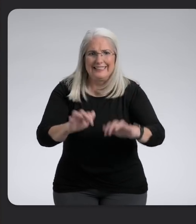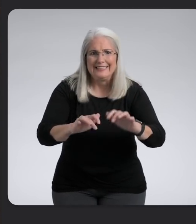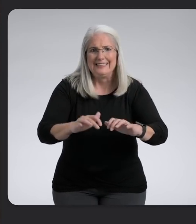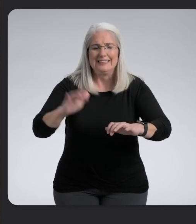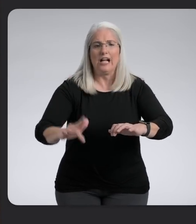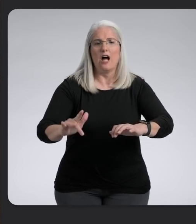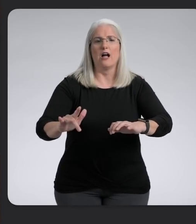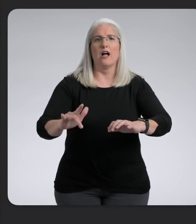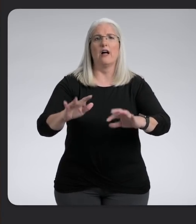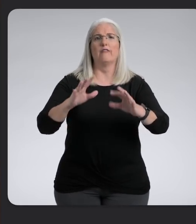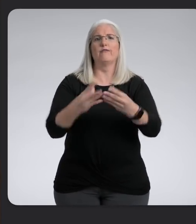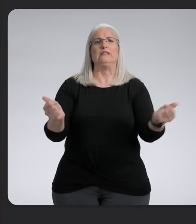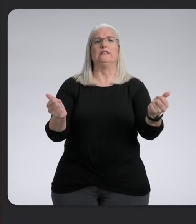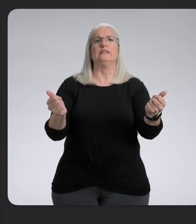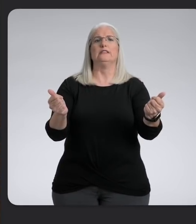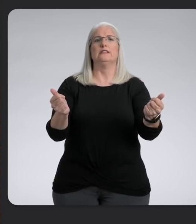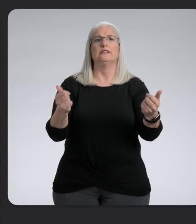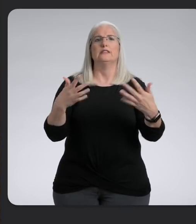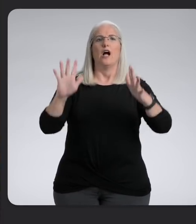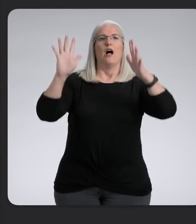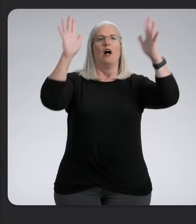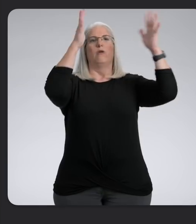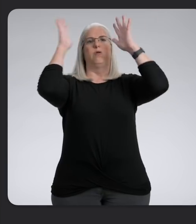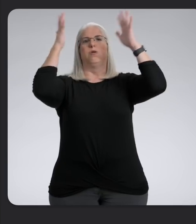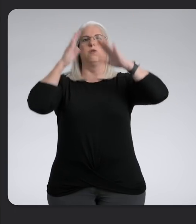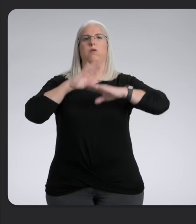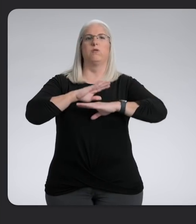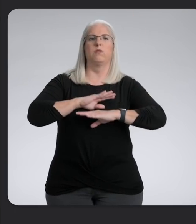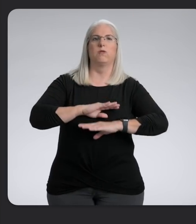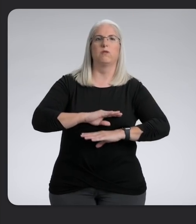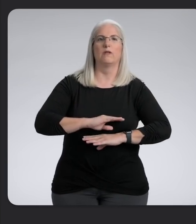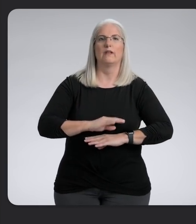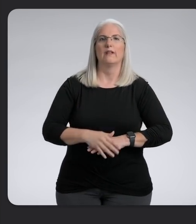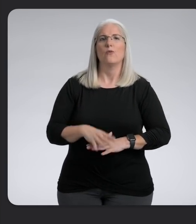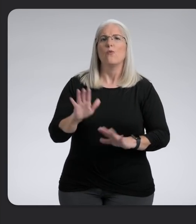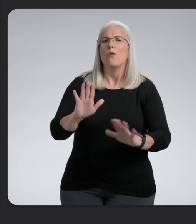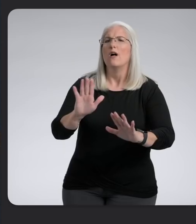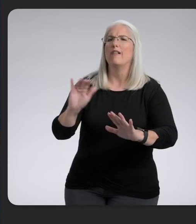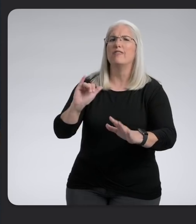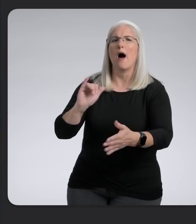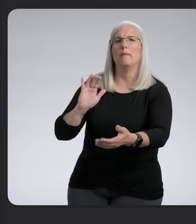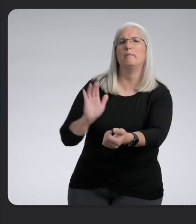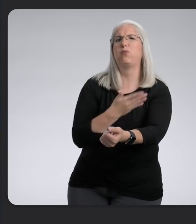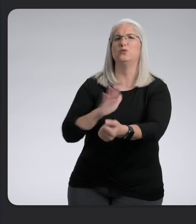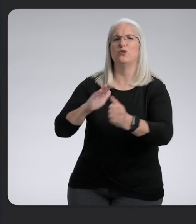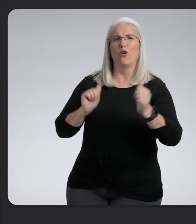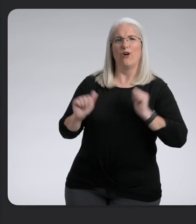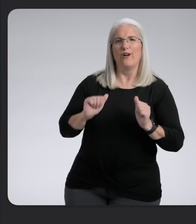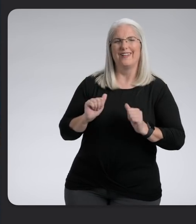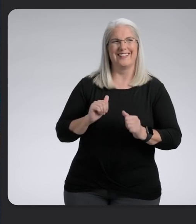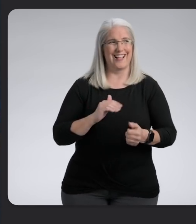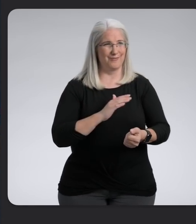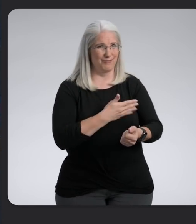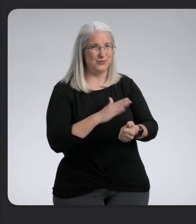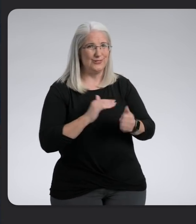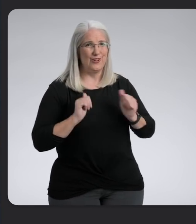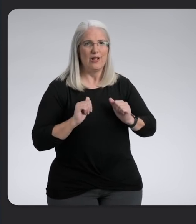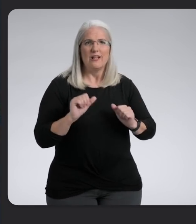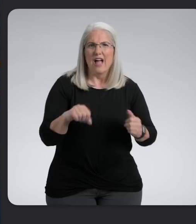And the bug is fixed. Yeah, it's like a musical. Musical. Yeah, the bug, but a